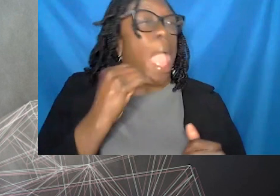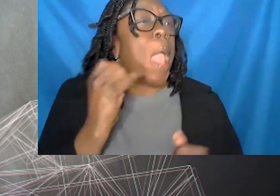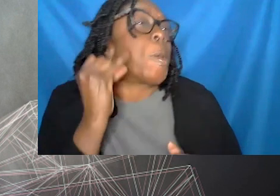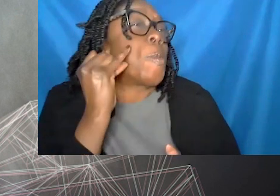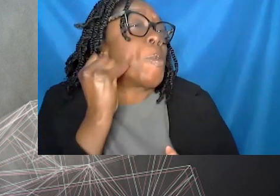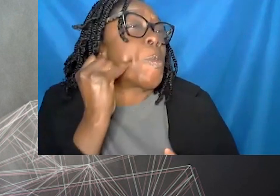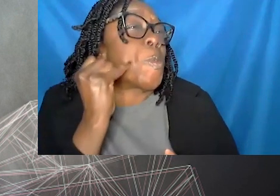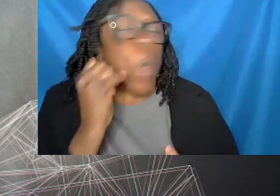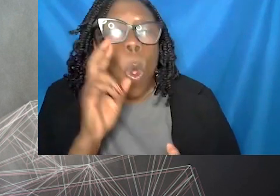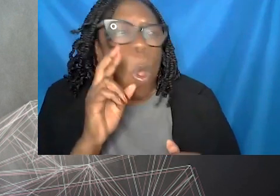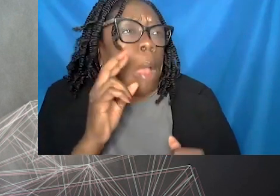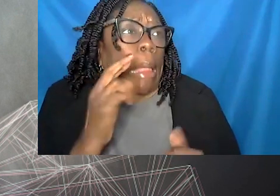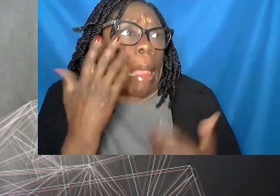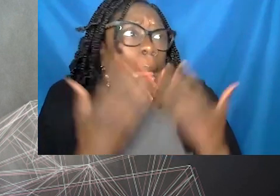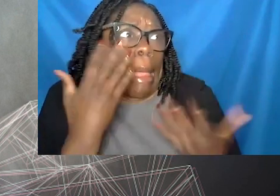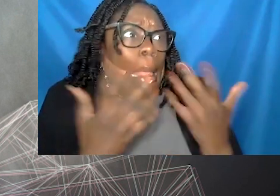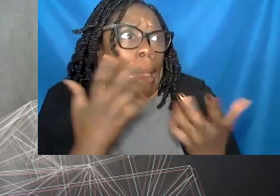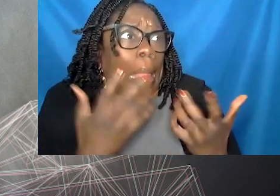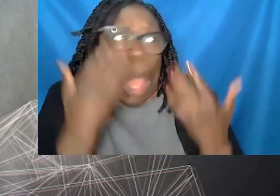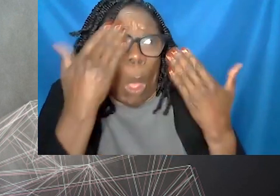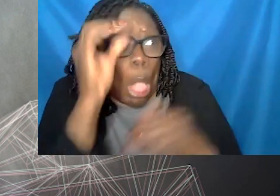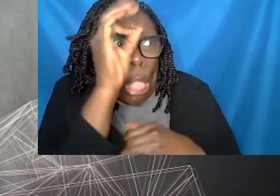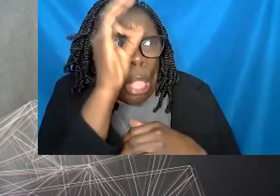feel like you don't know enough about AI, don't let that stop you.